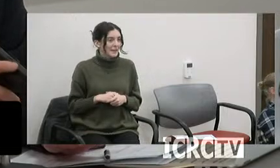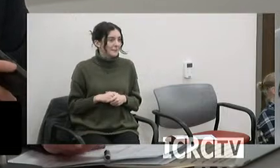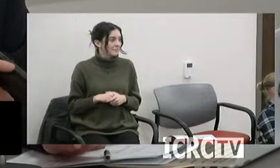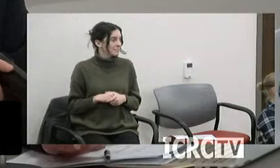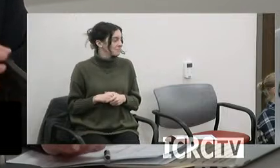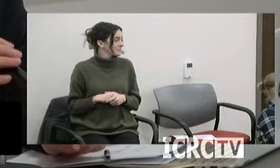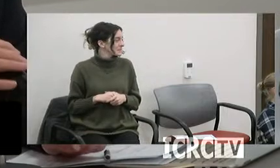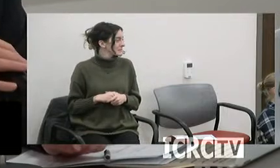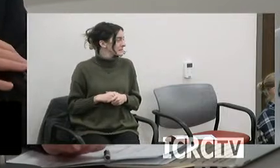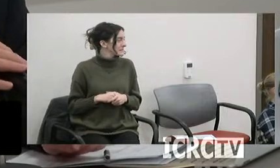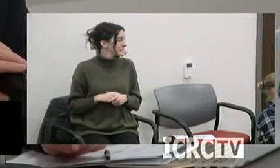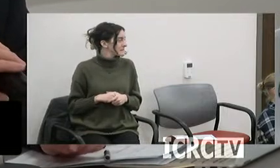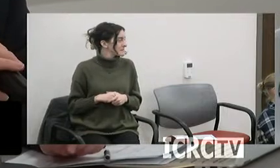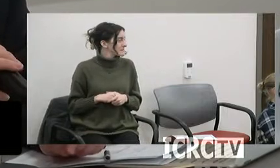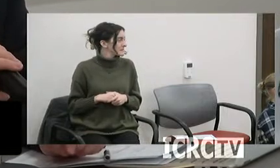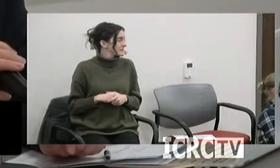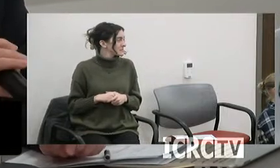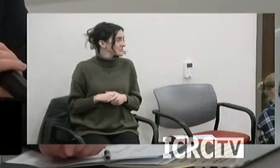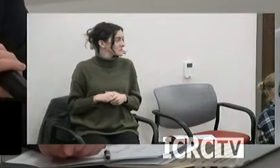Well,